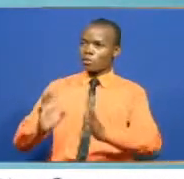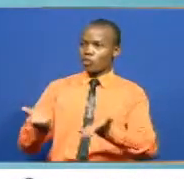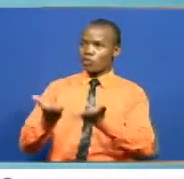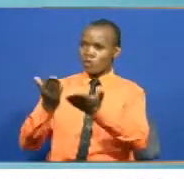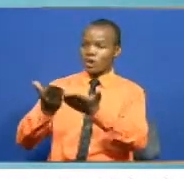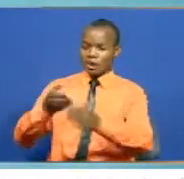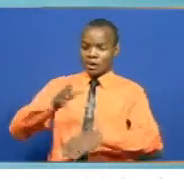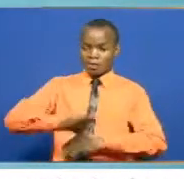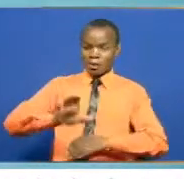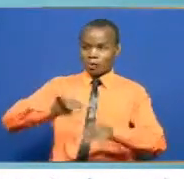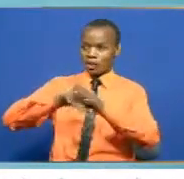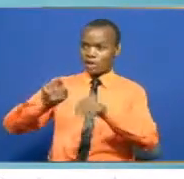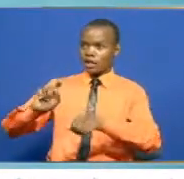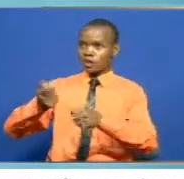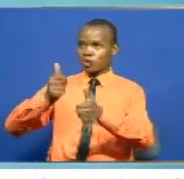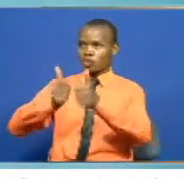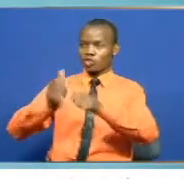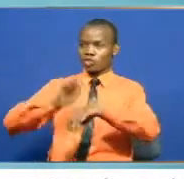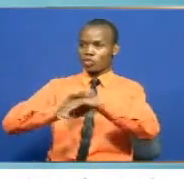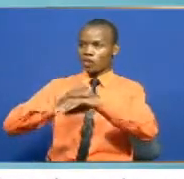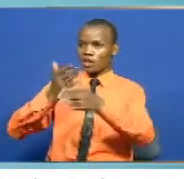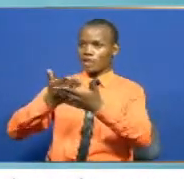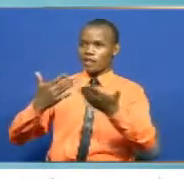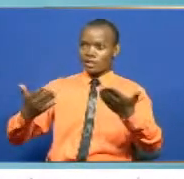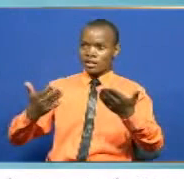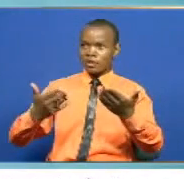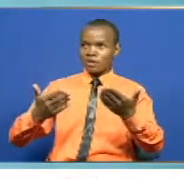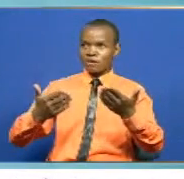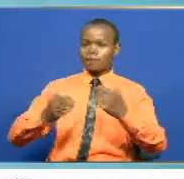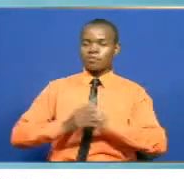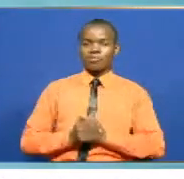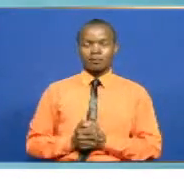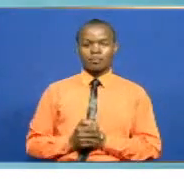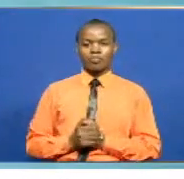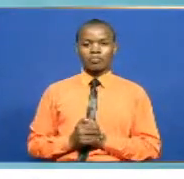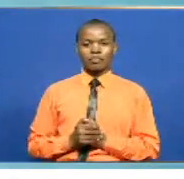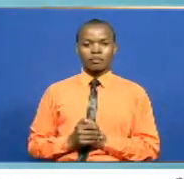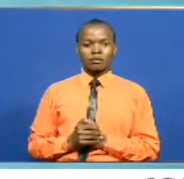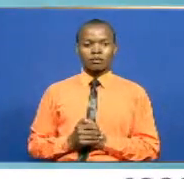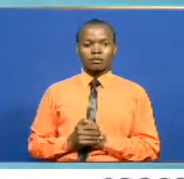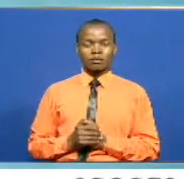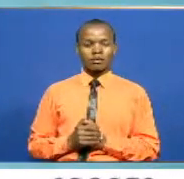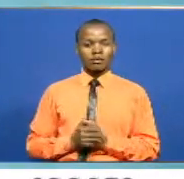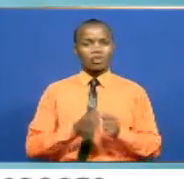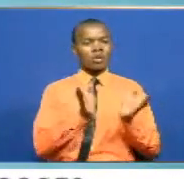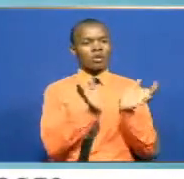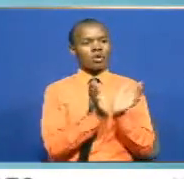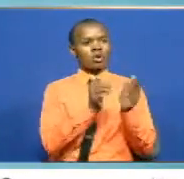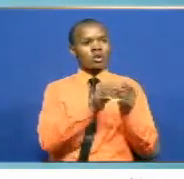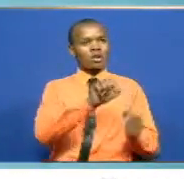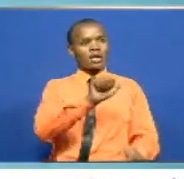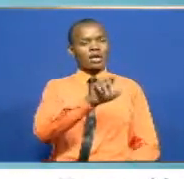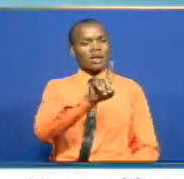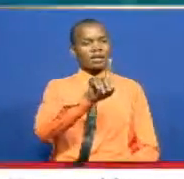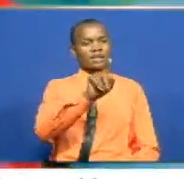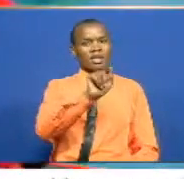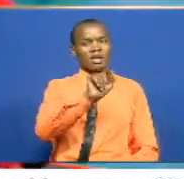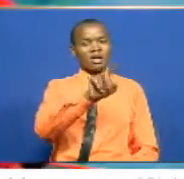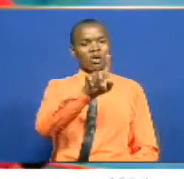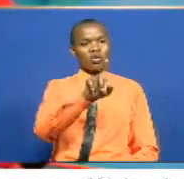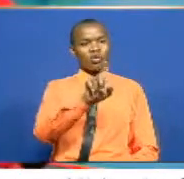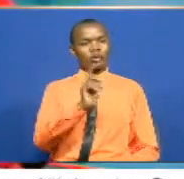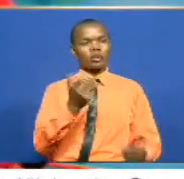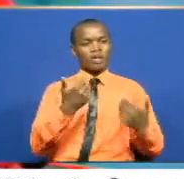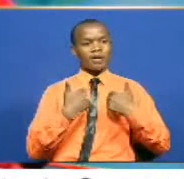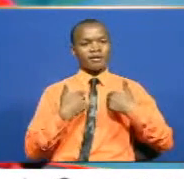the country. So which is a great thing for basketball in Kenya. Coach Sadat, there's a question that's come through